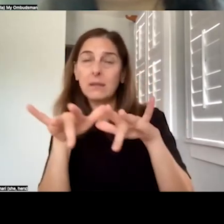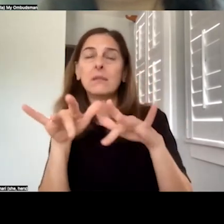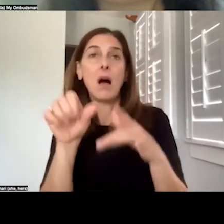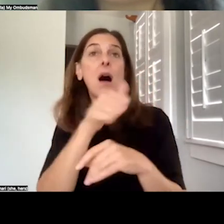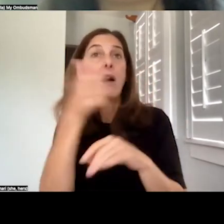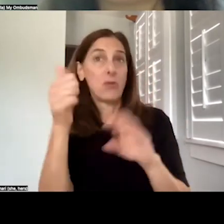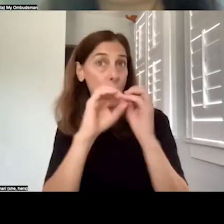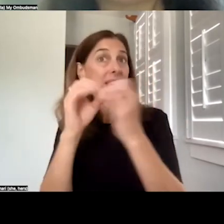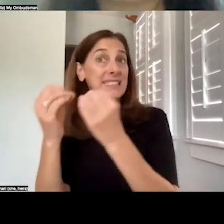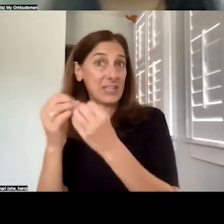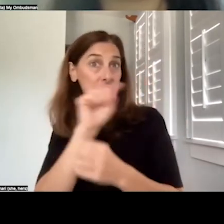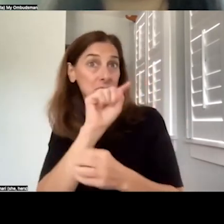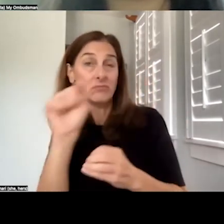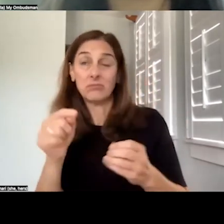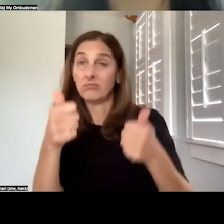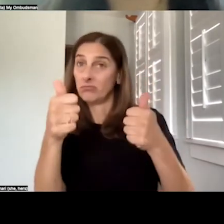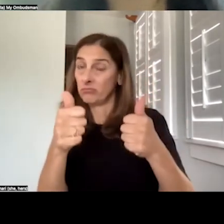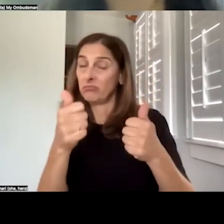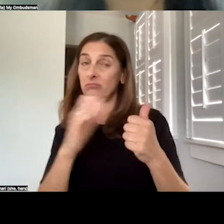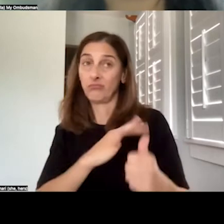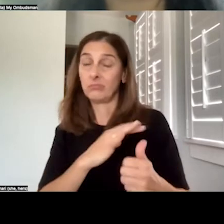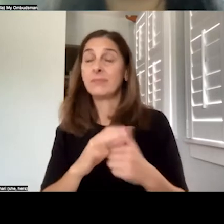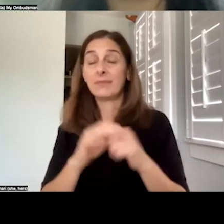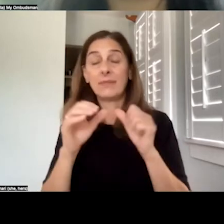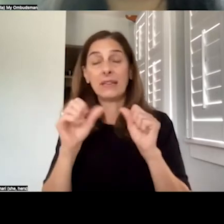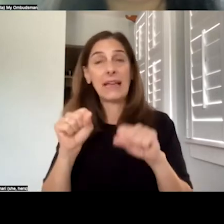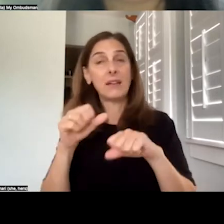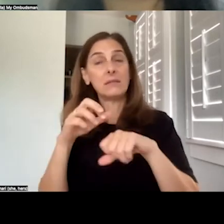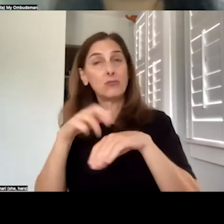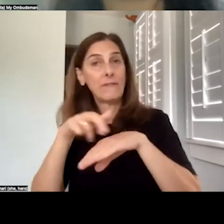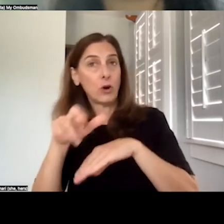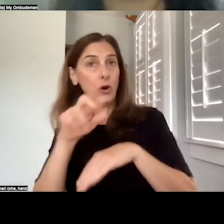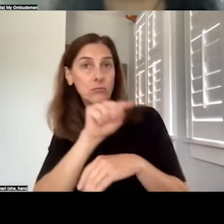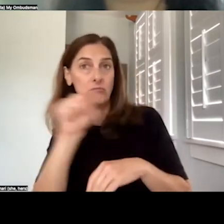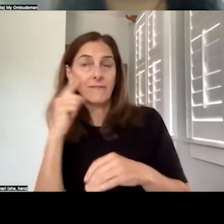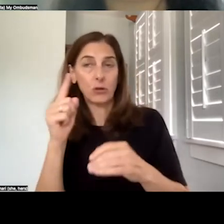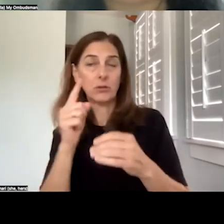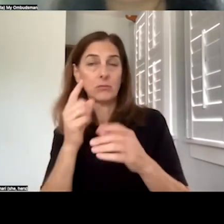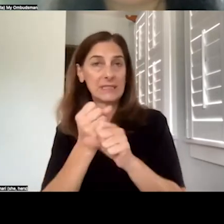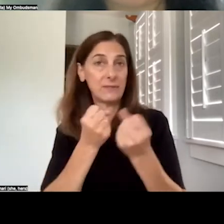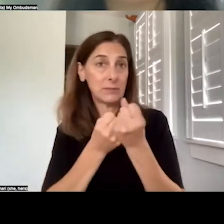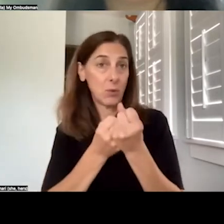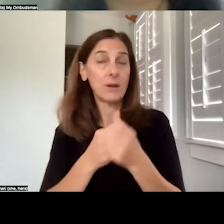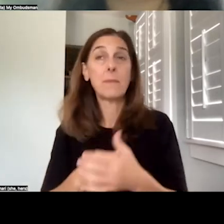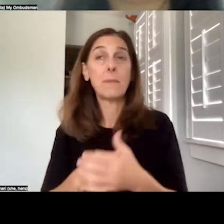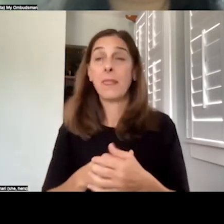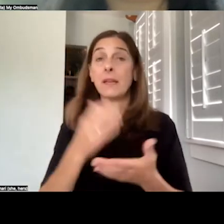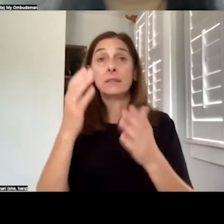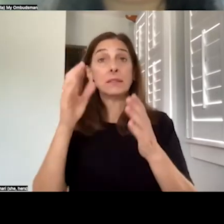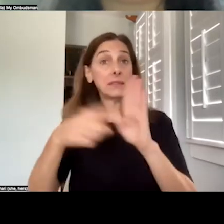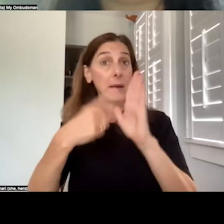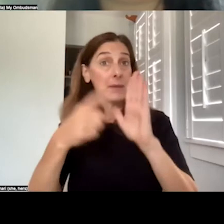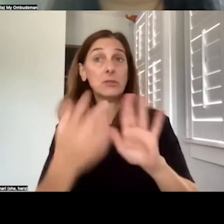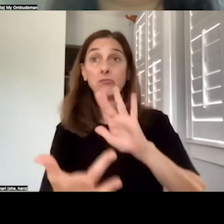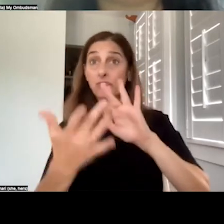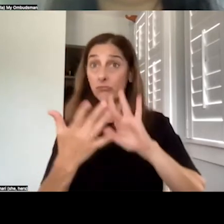that we might refer to. So I want to make sure that you know that even if we're not the right ones to help, we can always